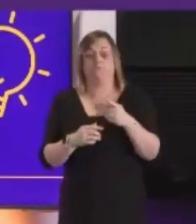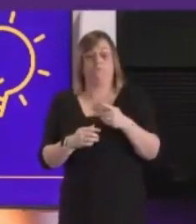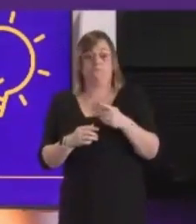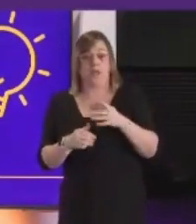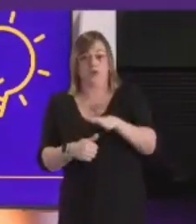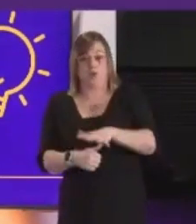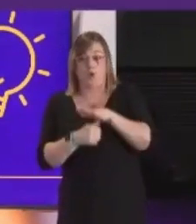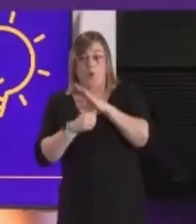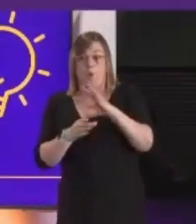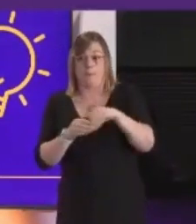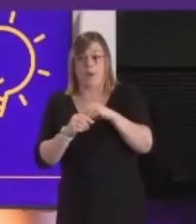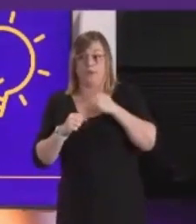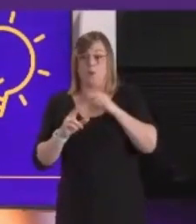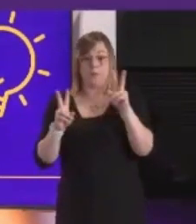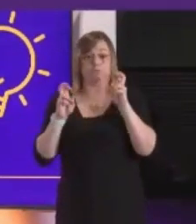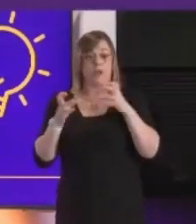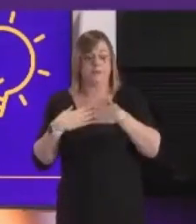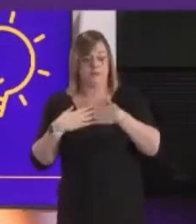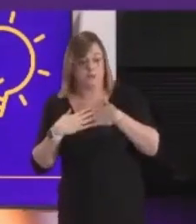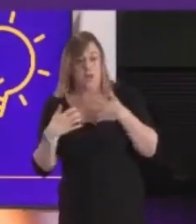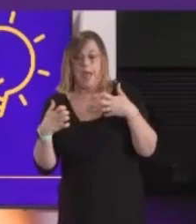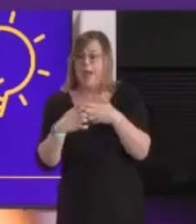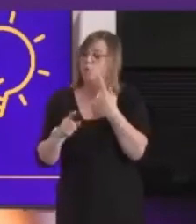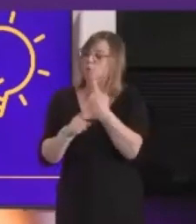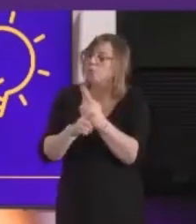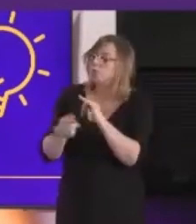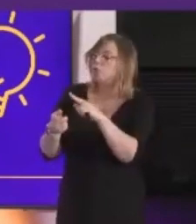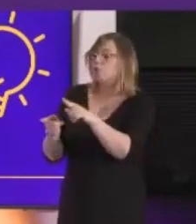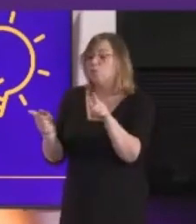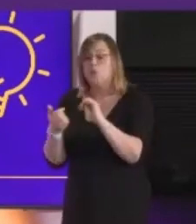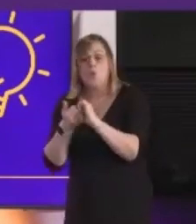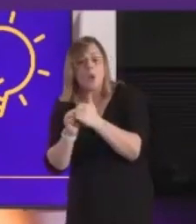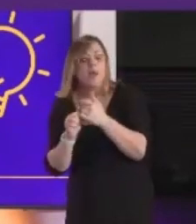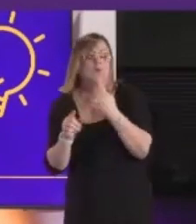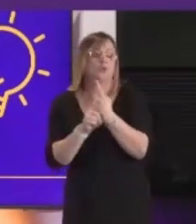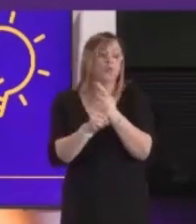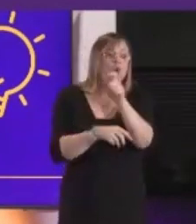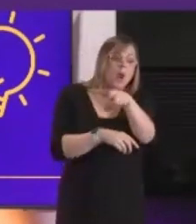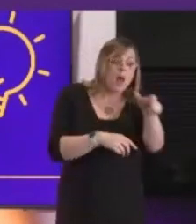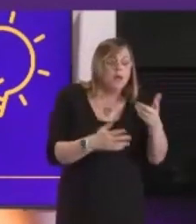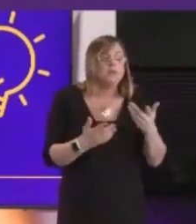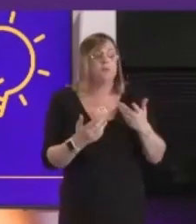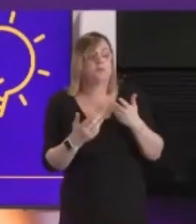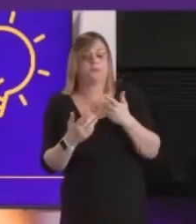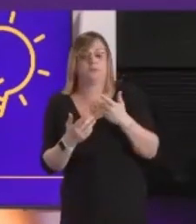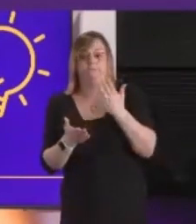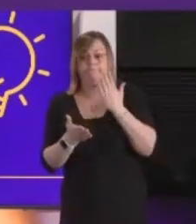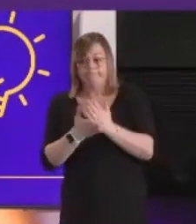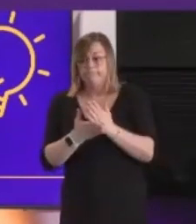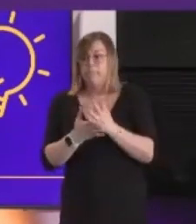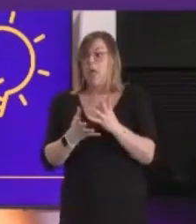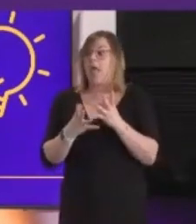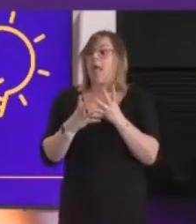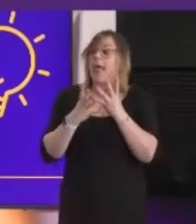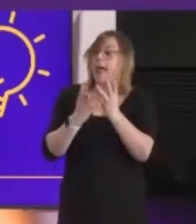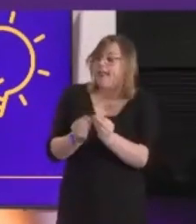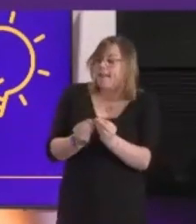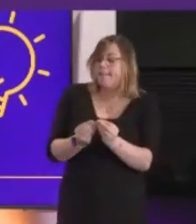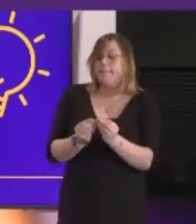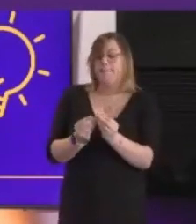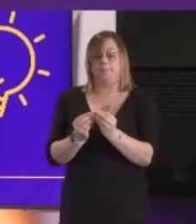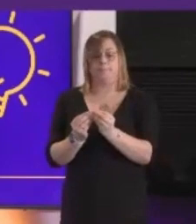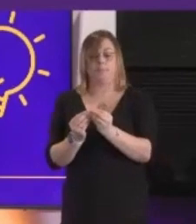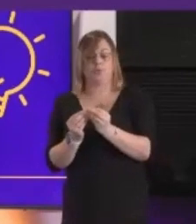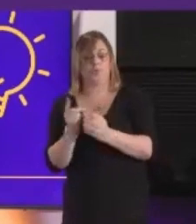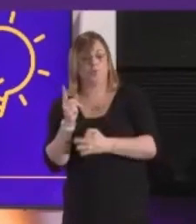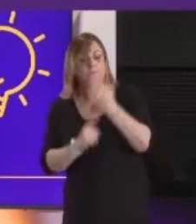core part of how you use our brand, how you talk to your colleagues, how you talk to the clients. Really helped lift the image of